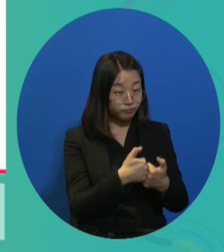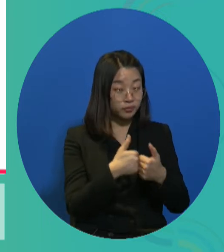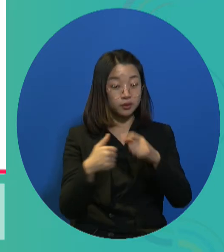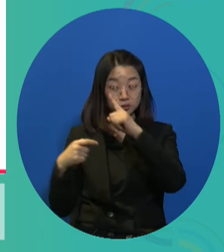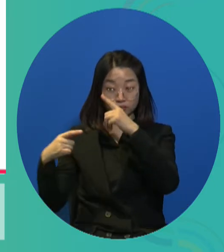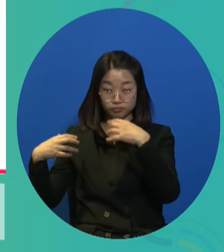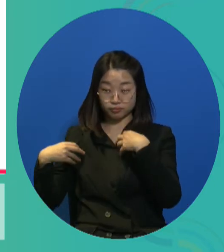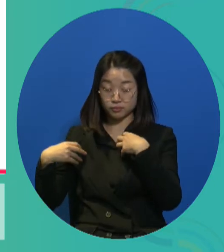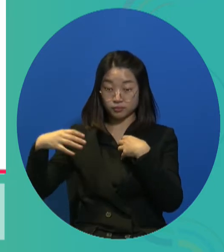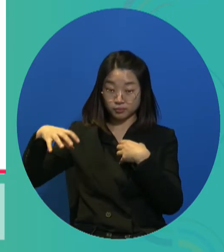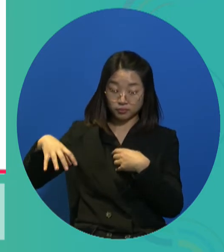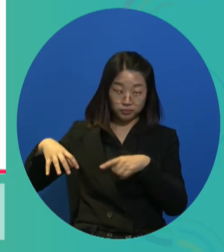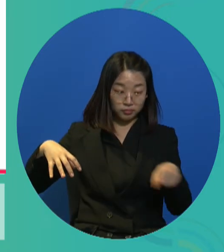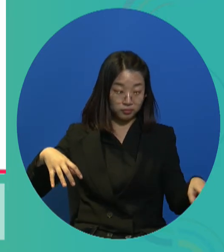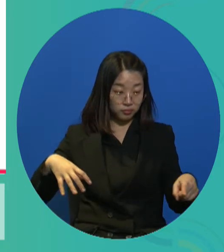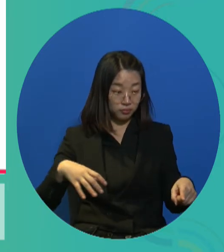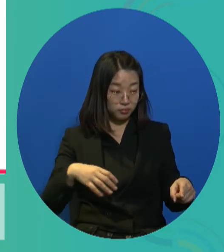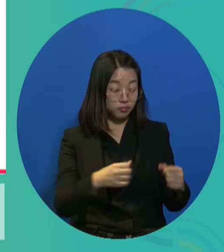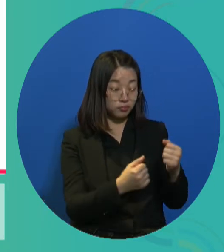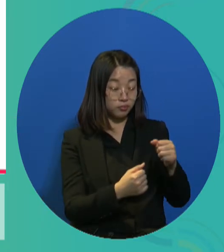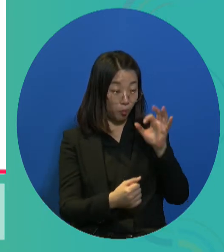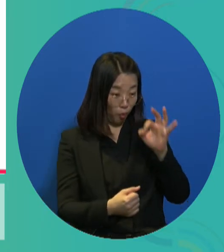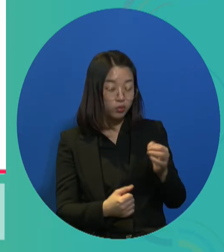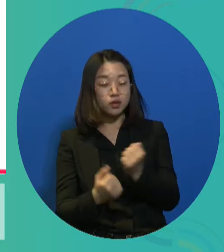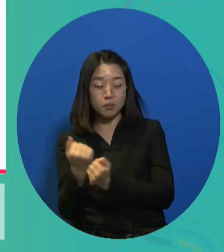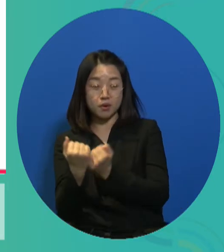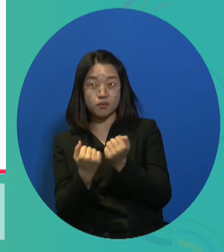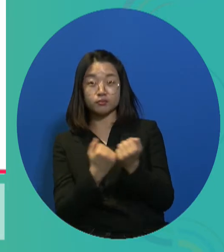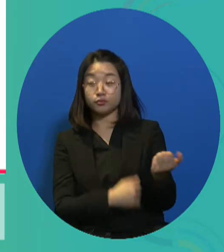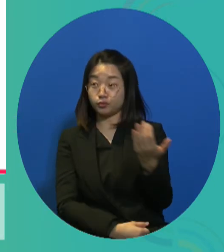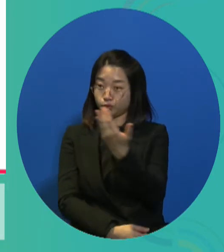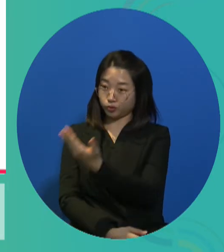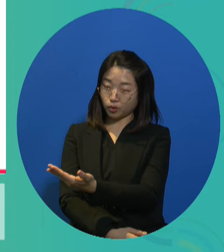as it relates to the implementation of the convention itself.